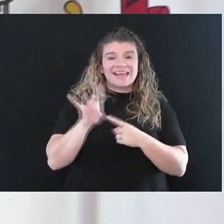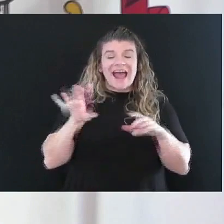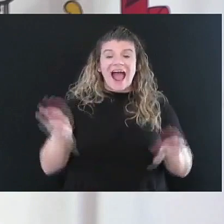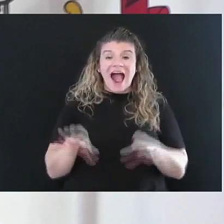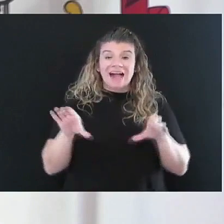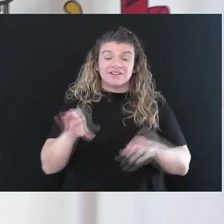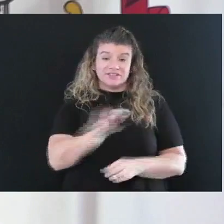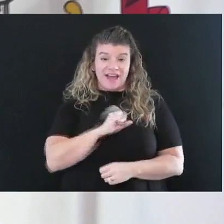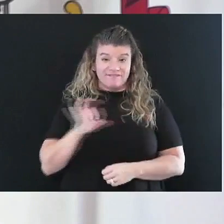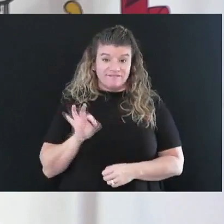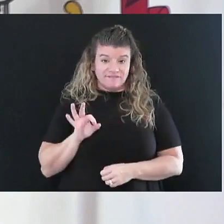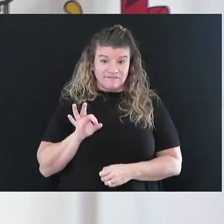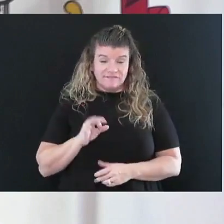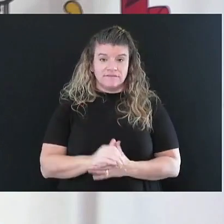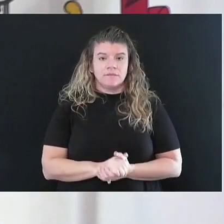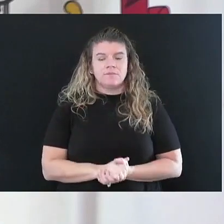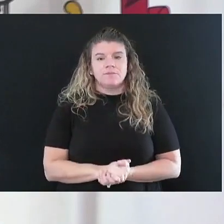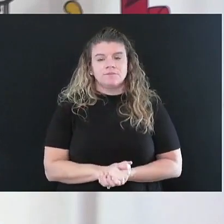staph cases.